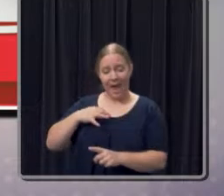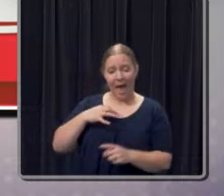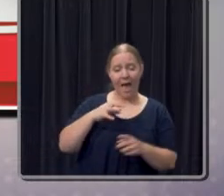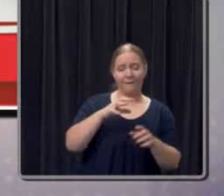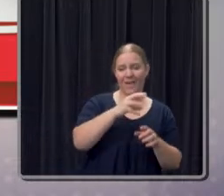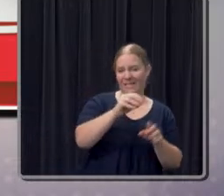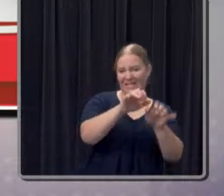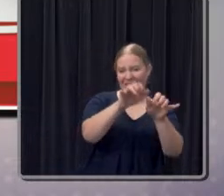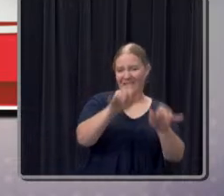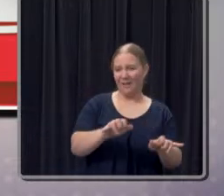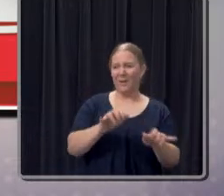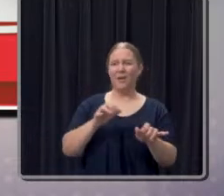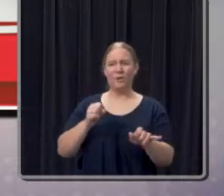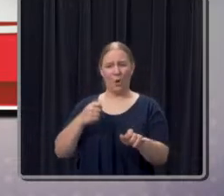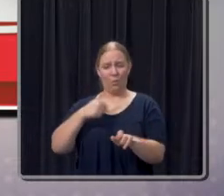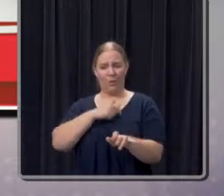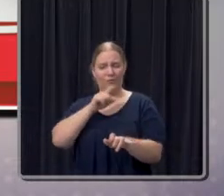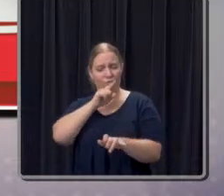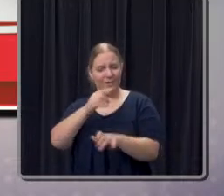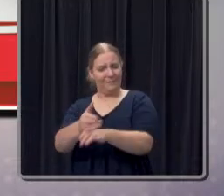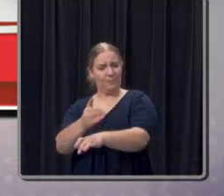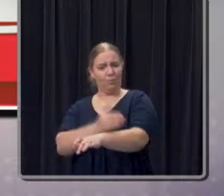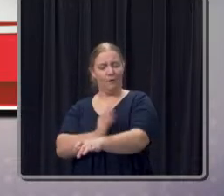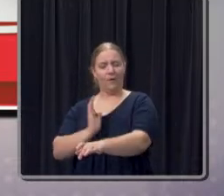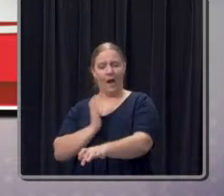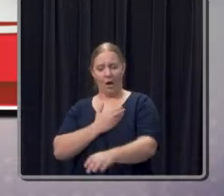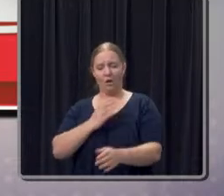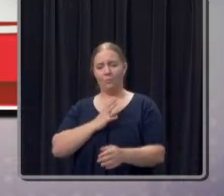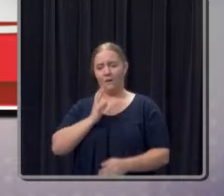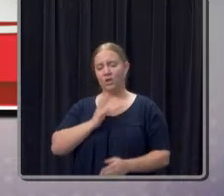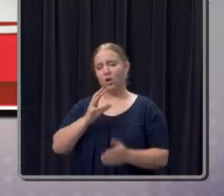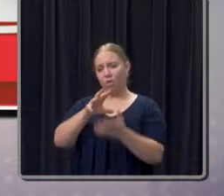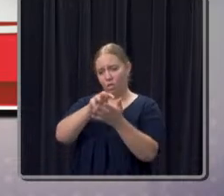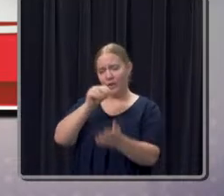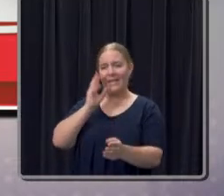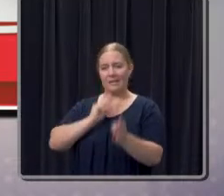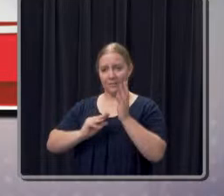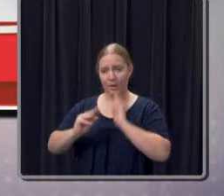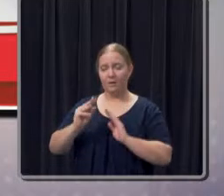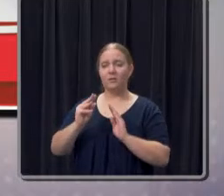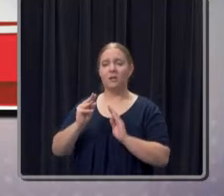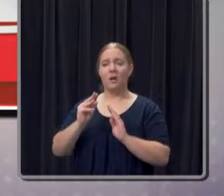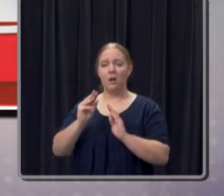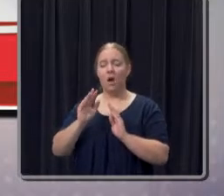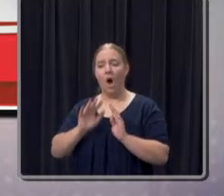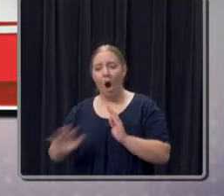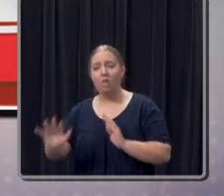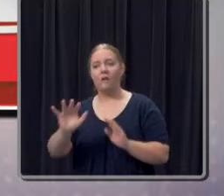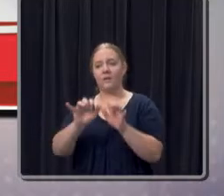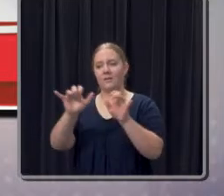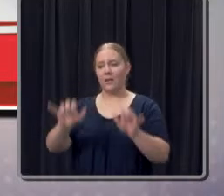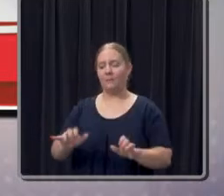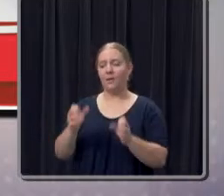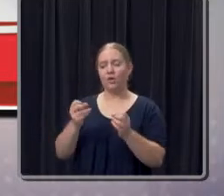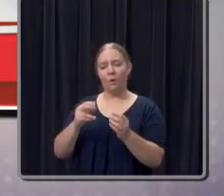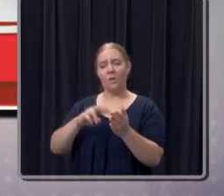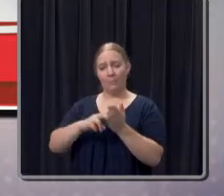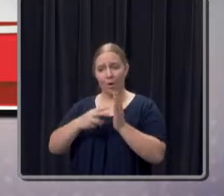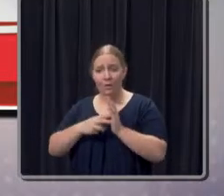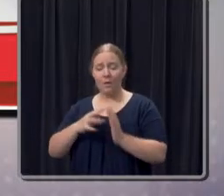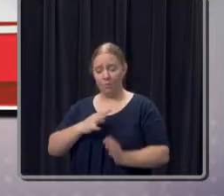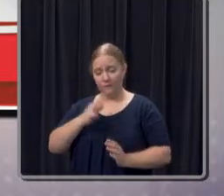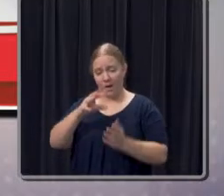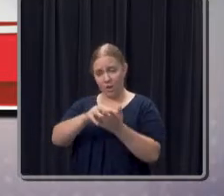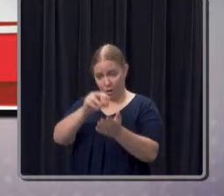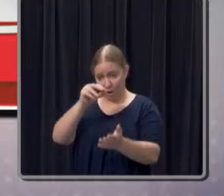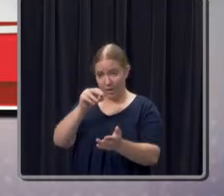our system, so that we can really improve our professional learning experiences across our system. So the purpose of